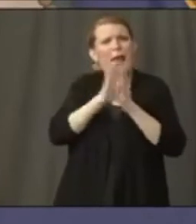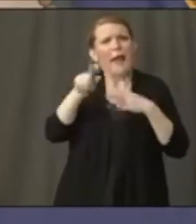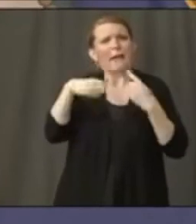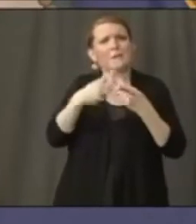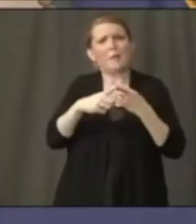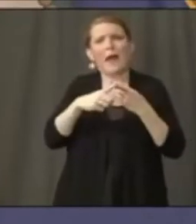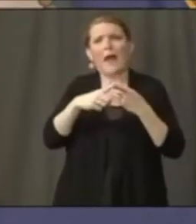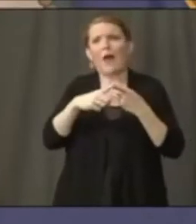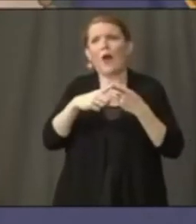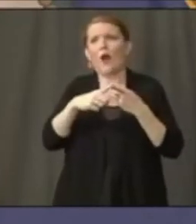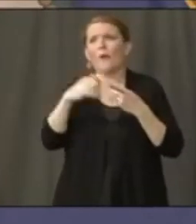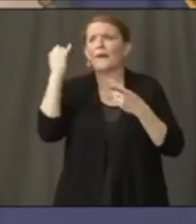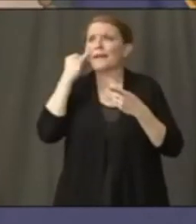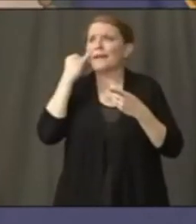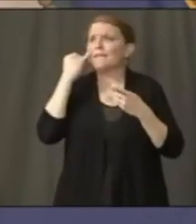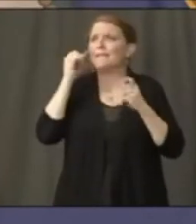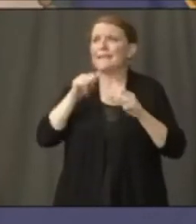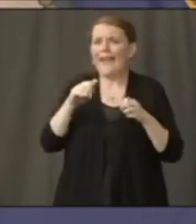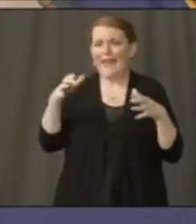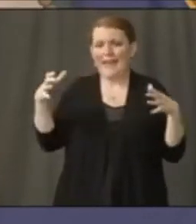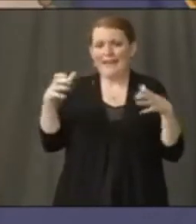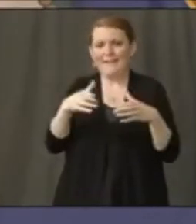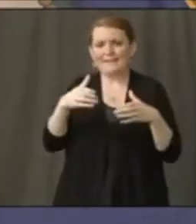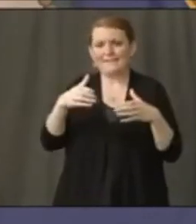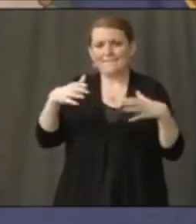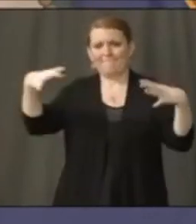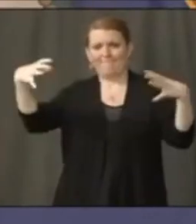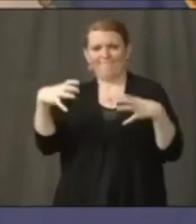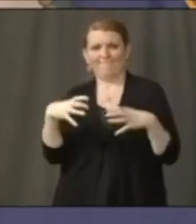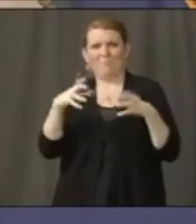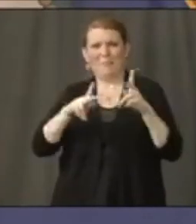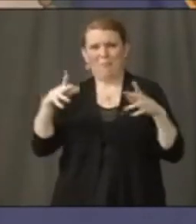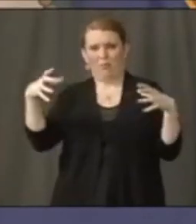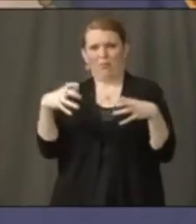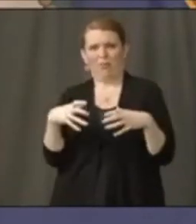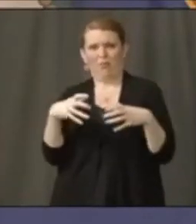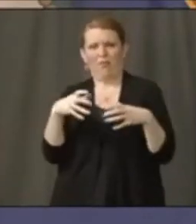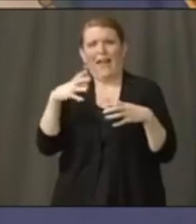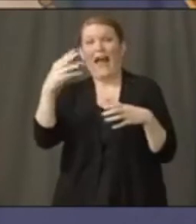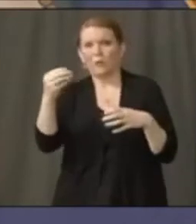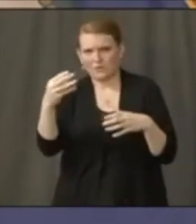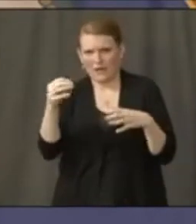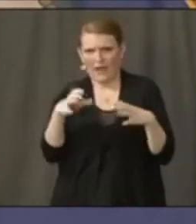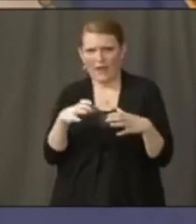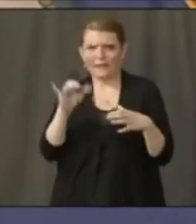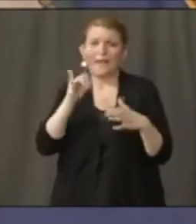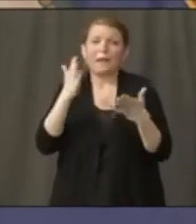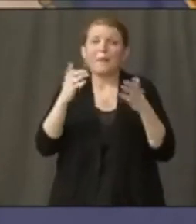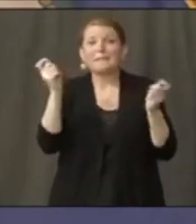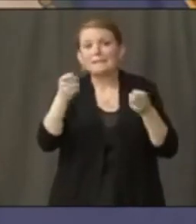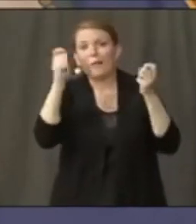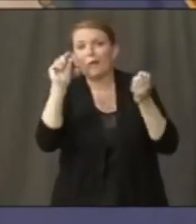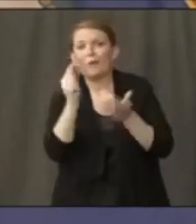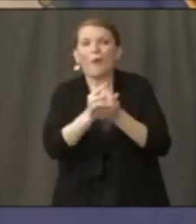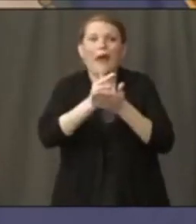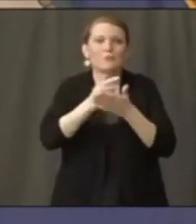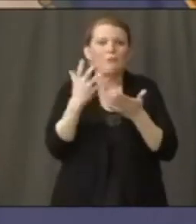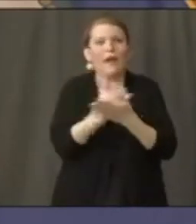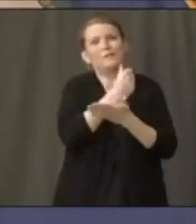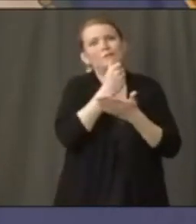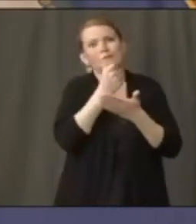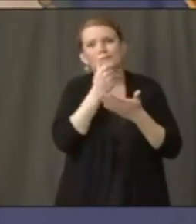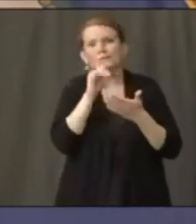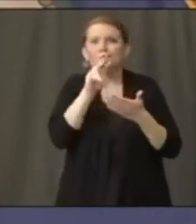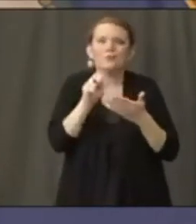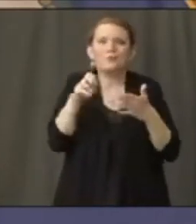still working our way through this. Maybe that's the type of thing we see opening up in July or August. Weddings